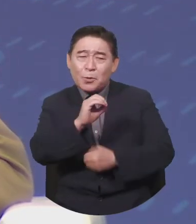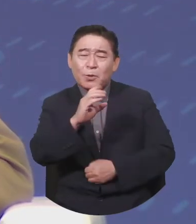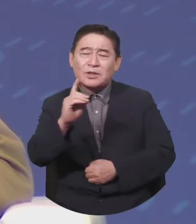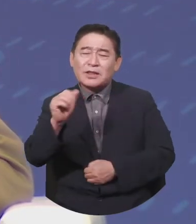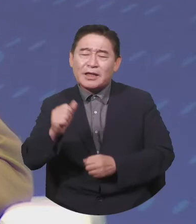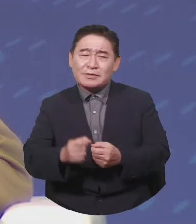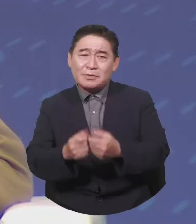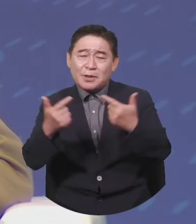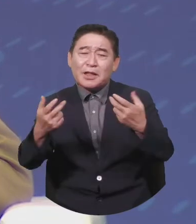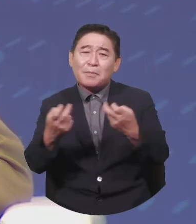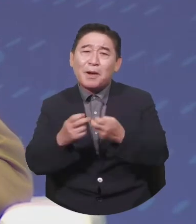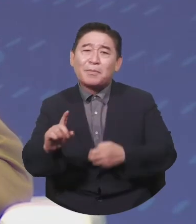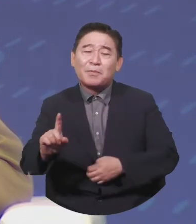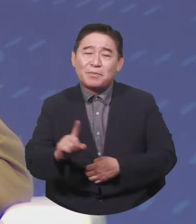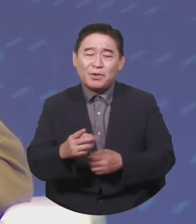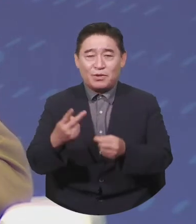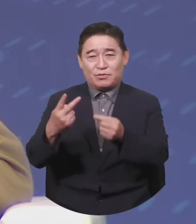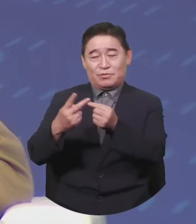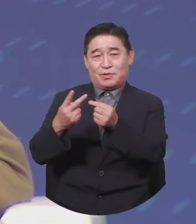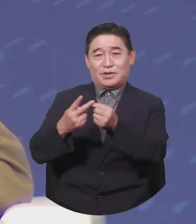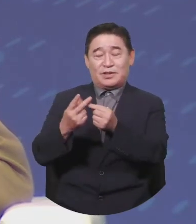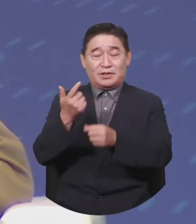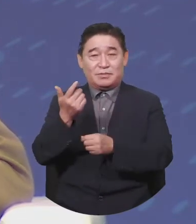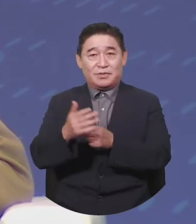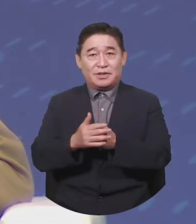second question to Grace.